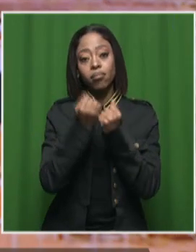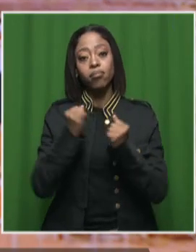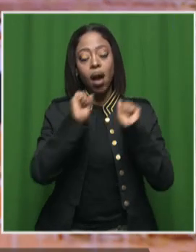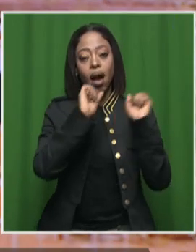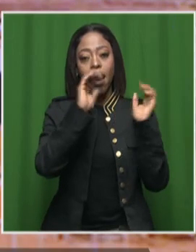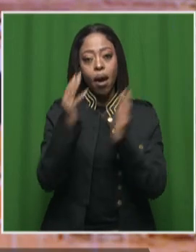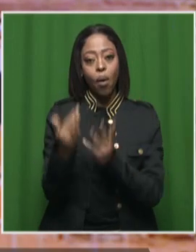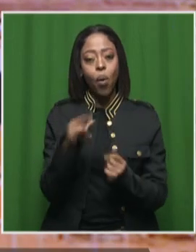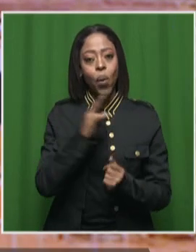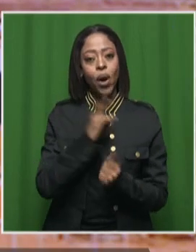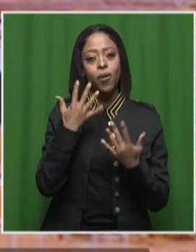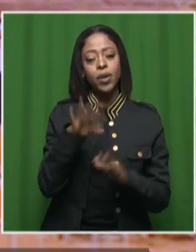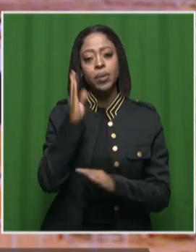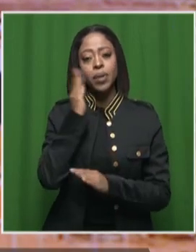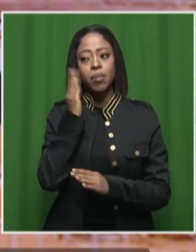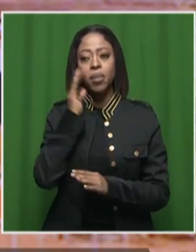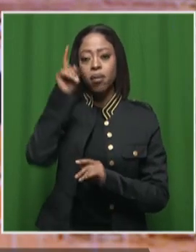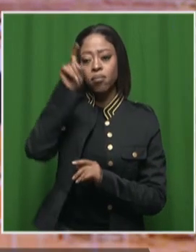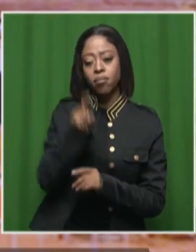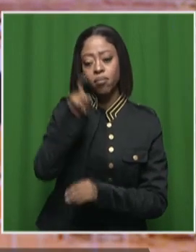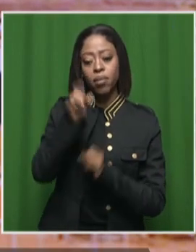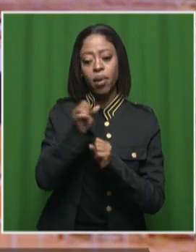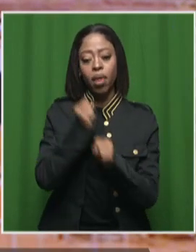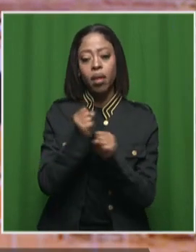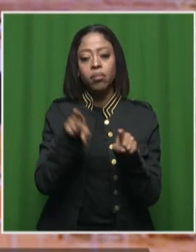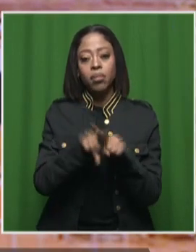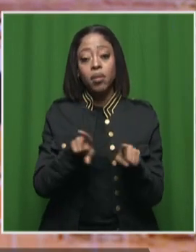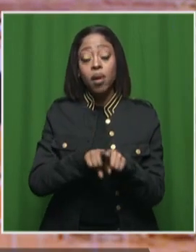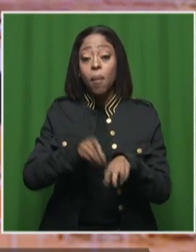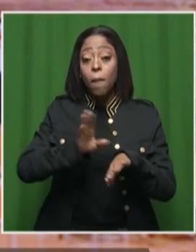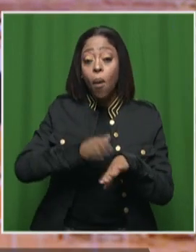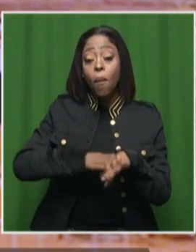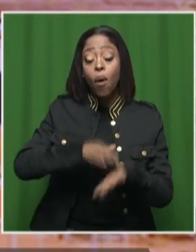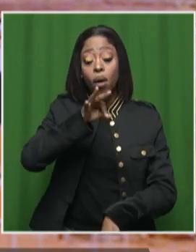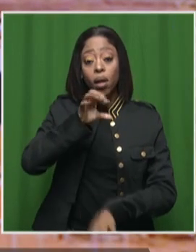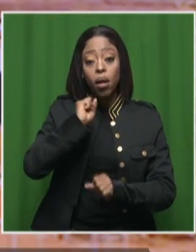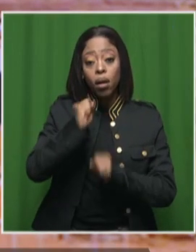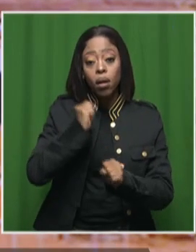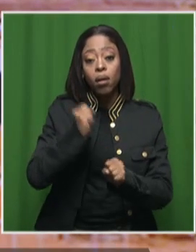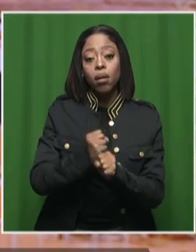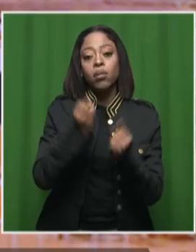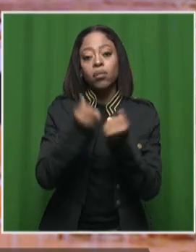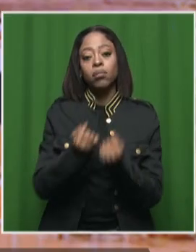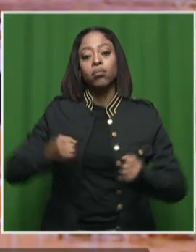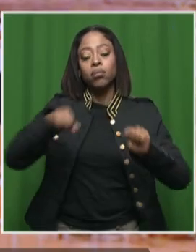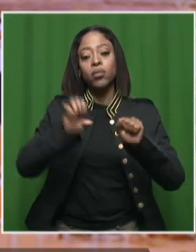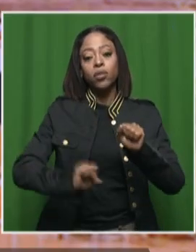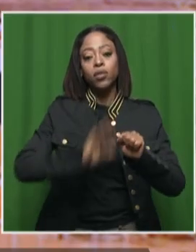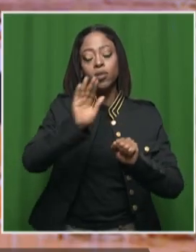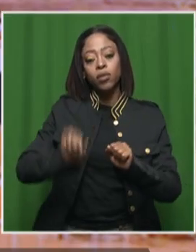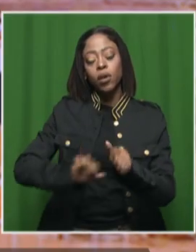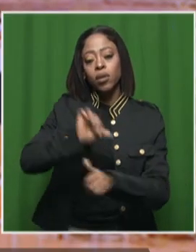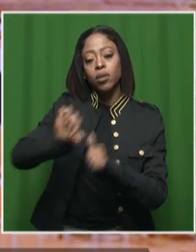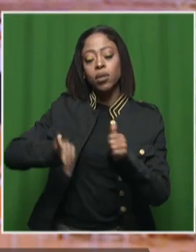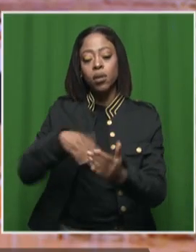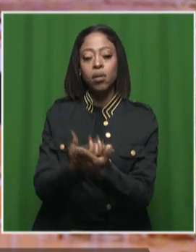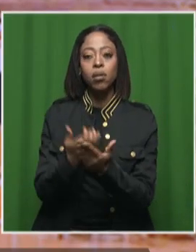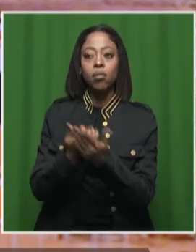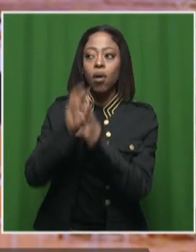we've seen the entire year, and in particular, 3 decades of democracy in South Africa towards social, economic, and